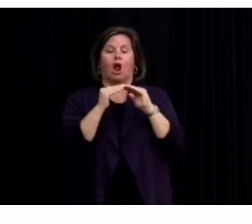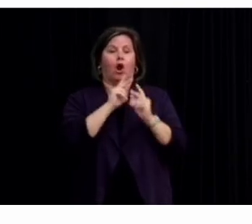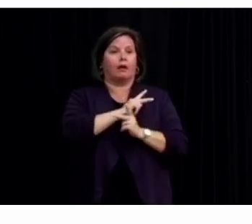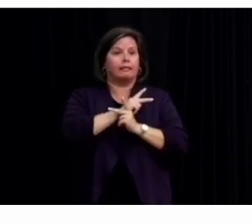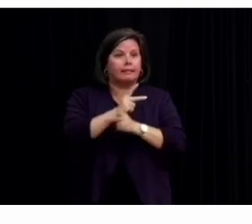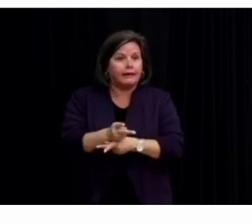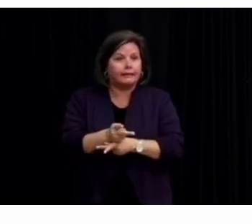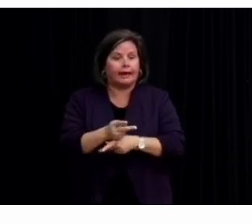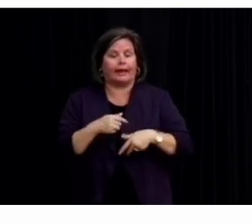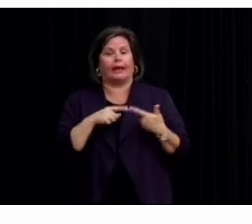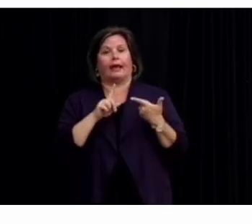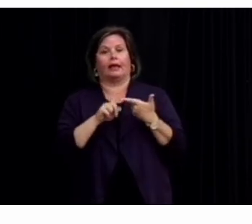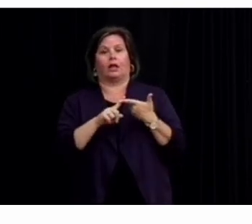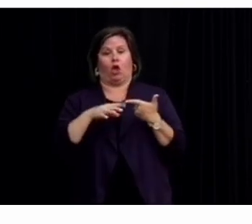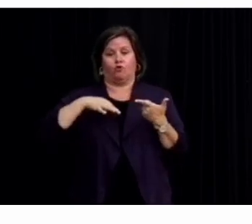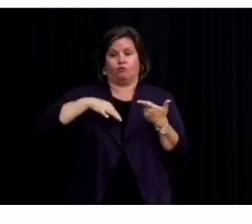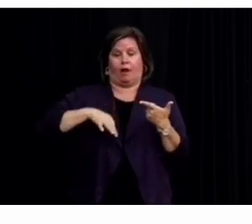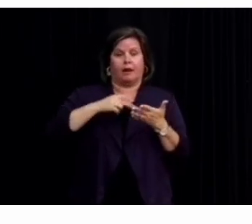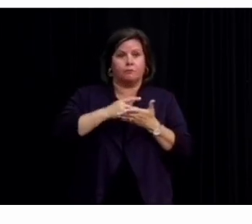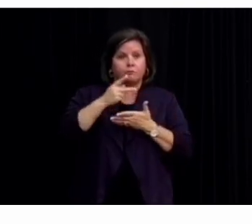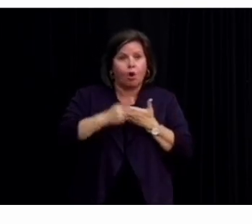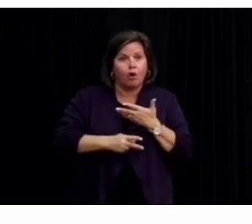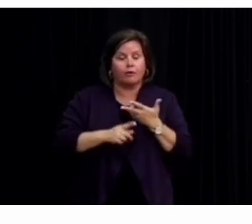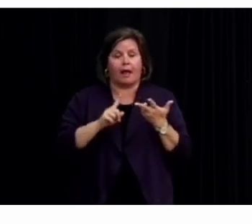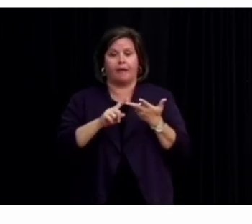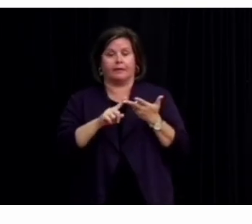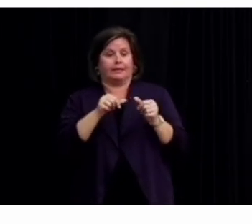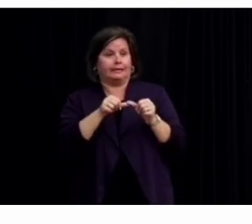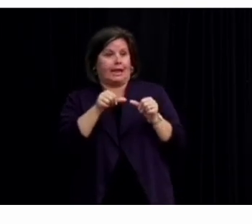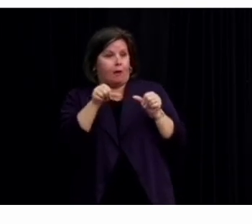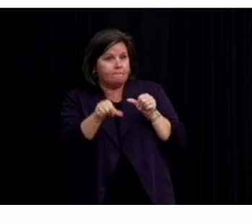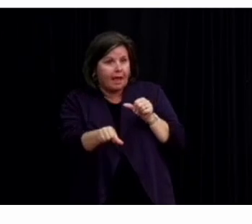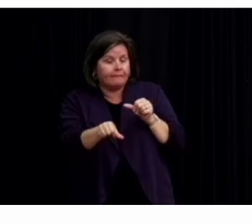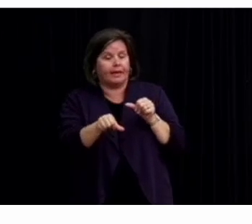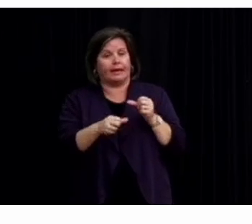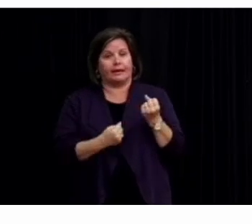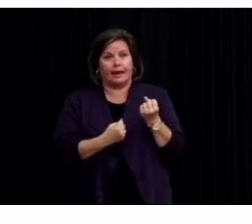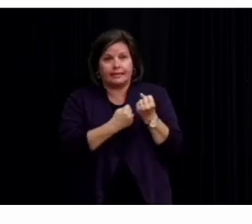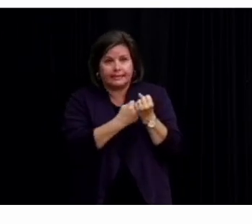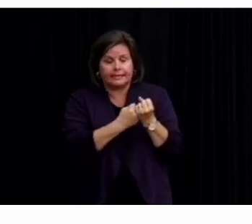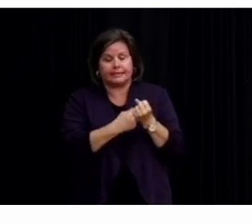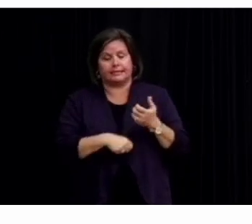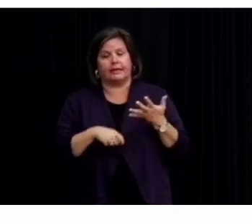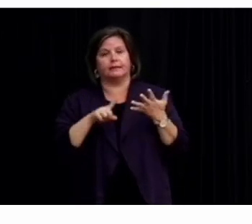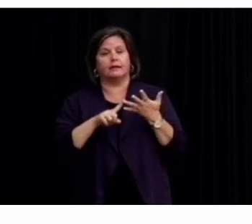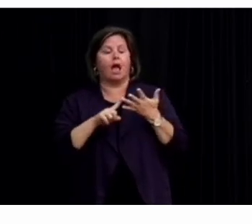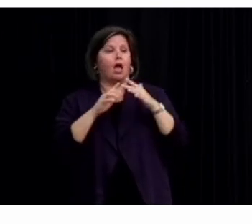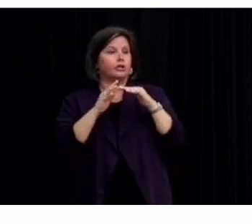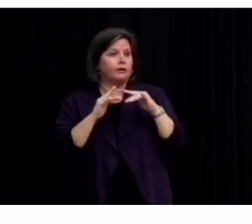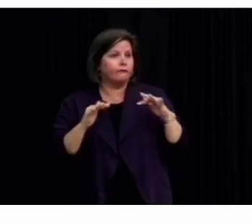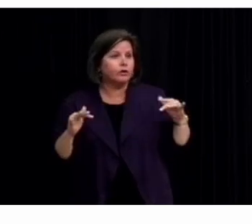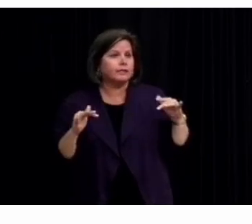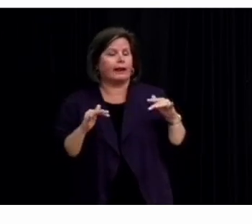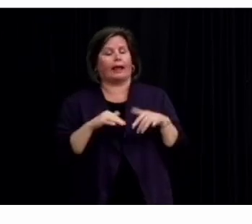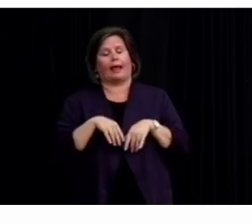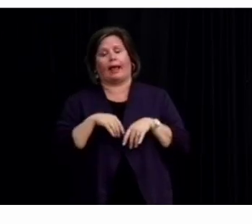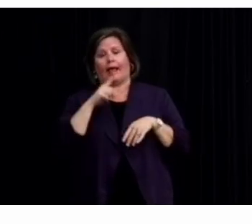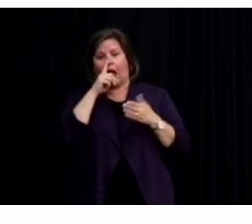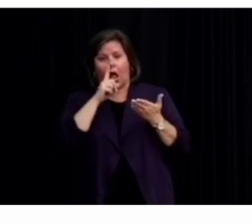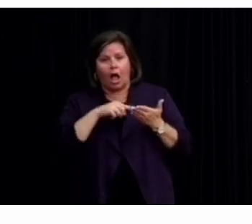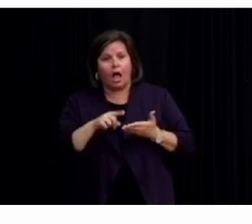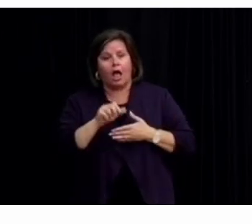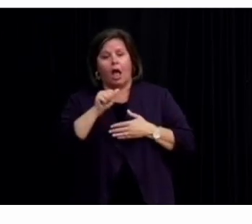credit programs, down payment assistance, consumer protection or diversity in appraisals and consumer protection